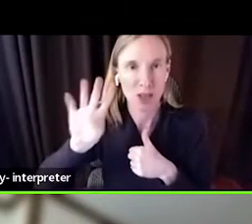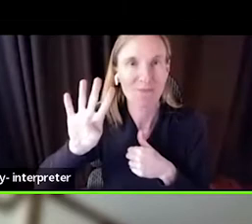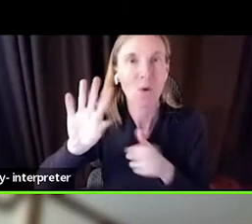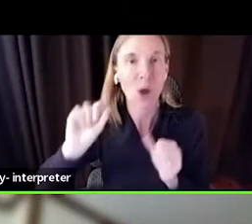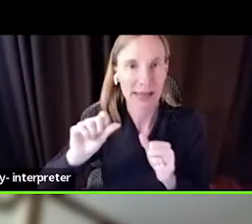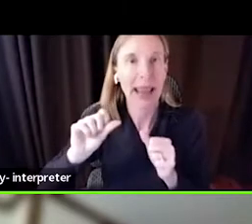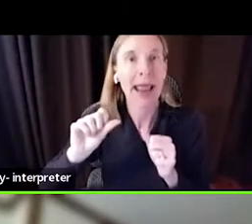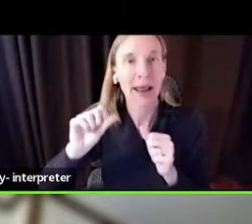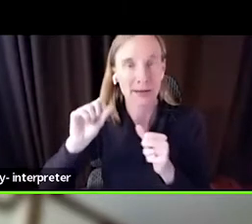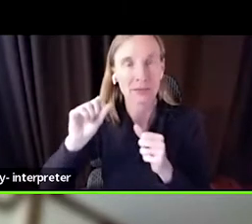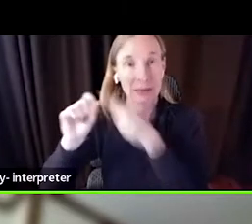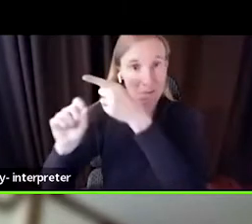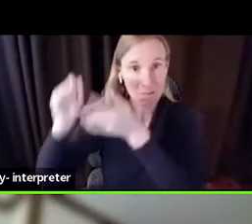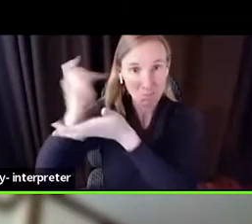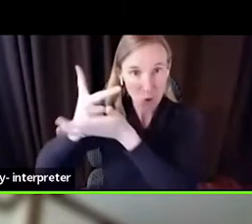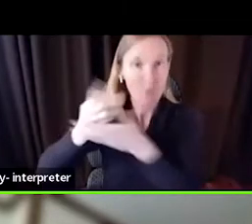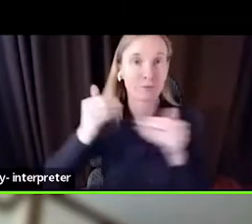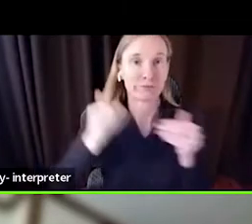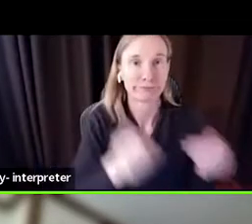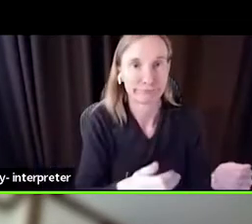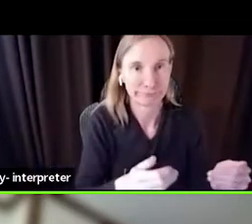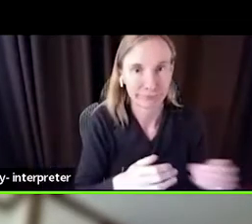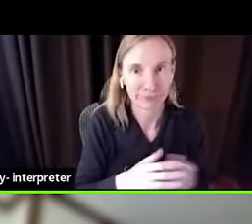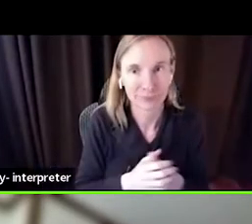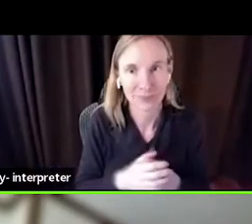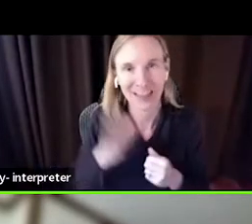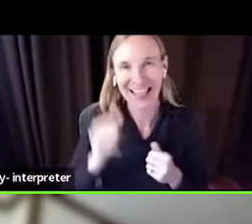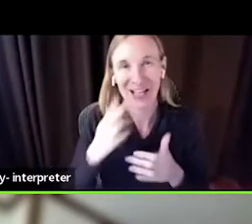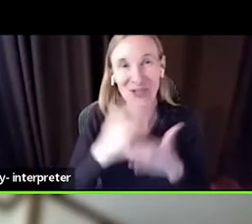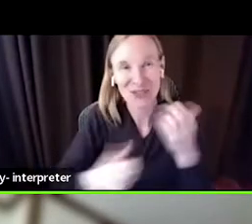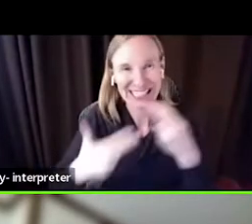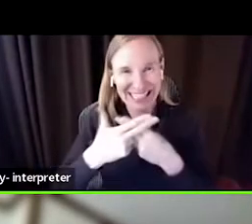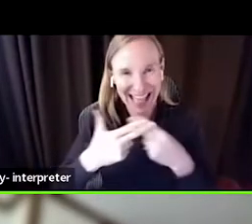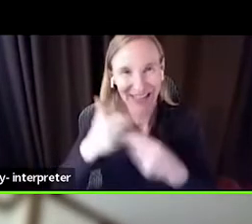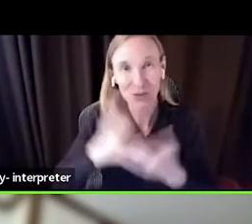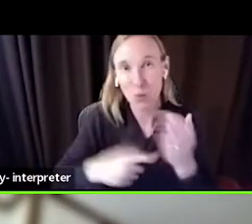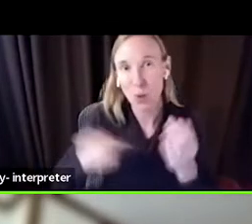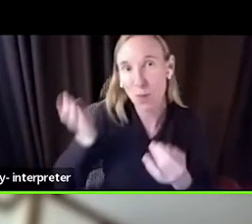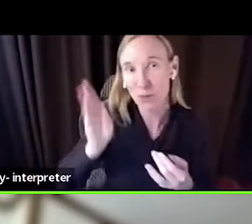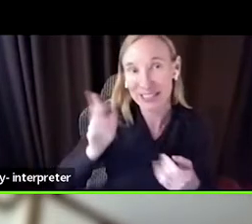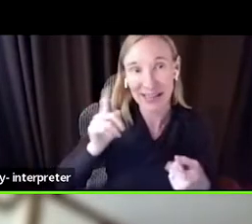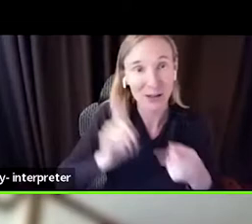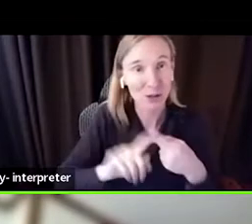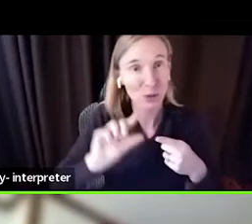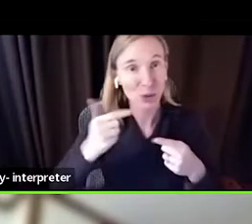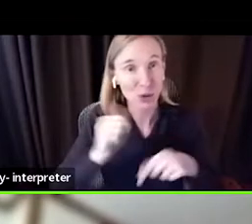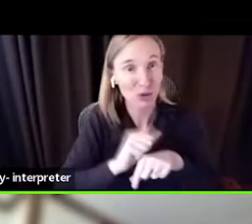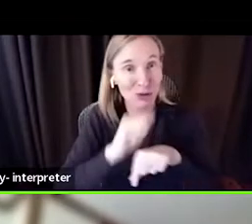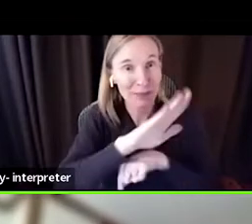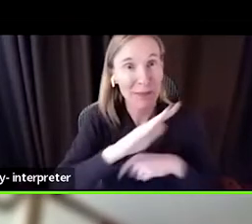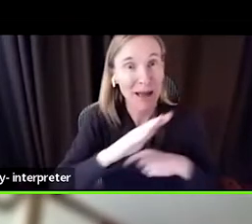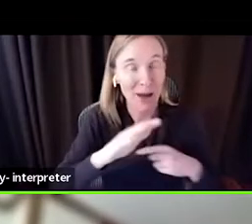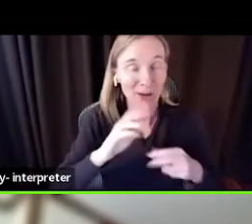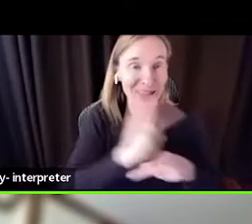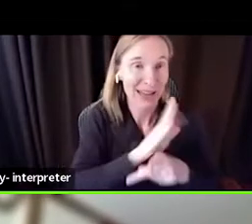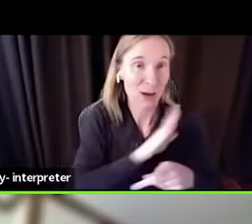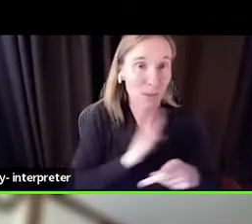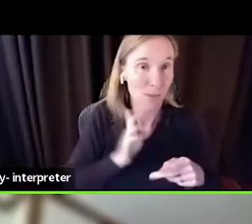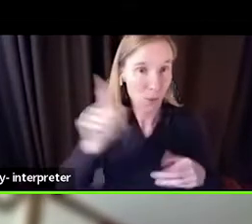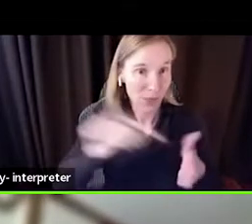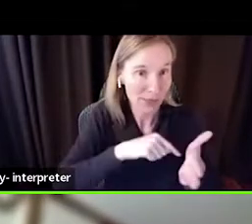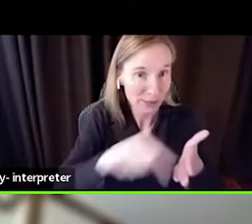So that is what's covered in the slides. And again, what we presented to the Green Mountain Care Board this week, as is our